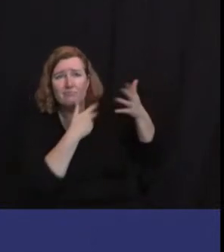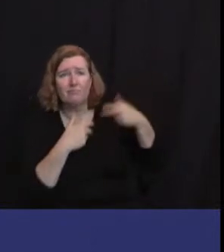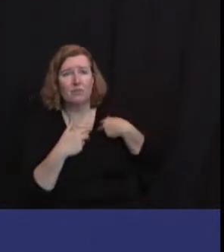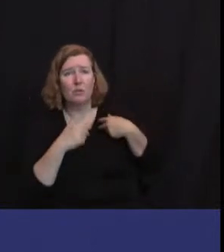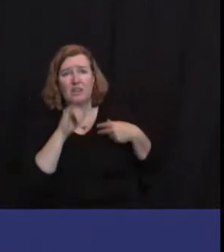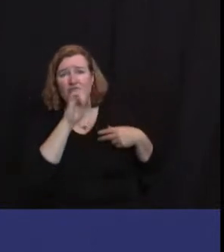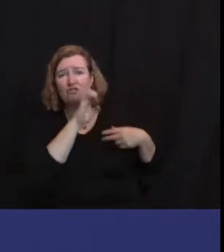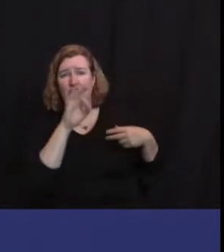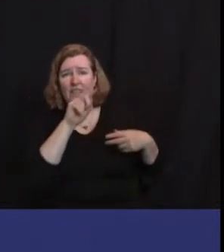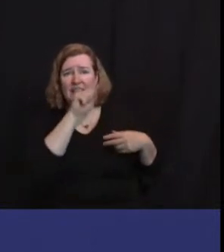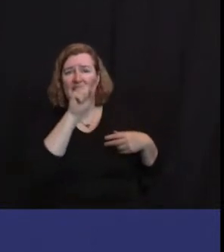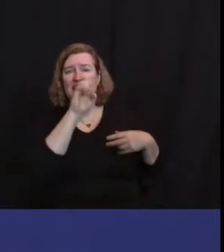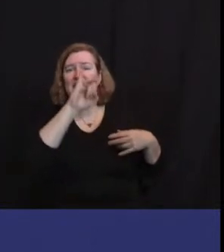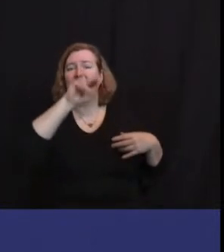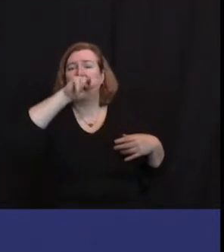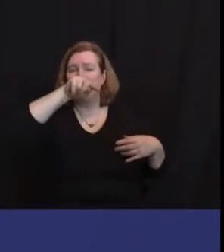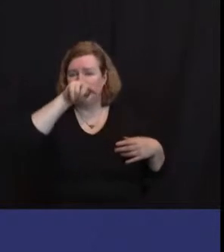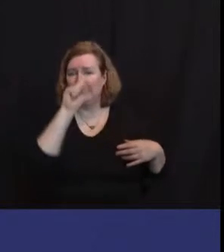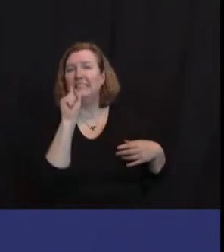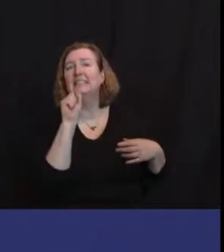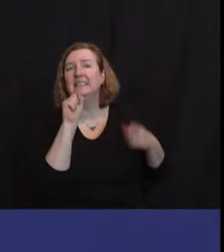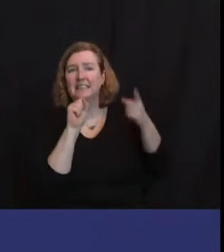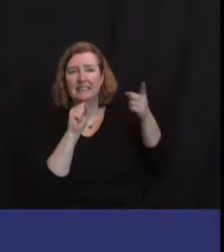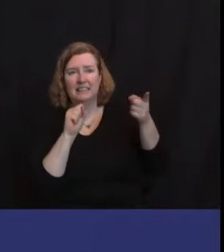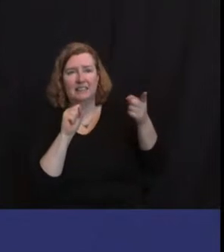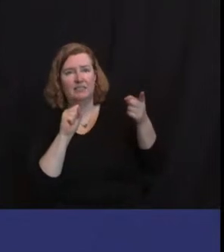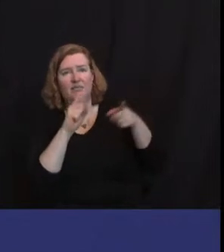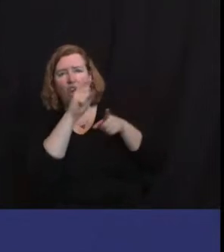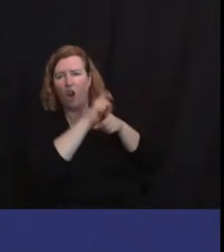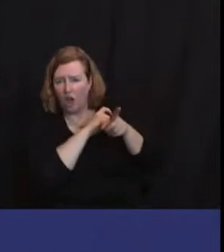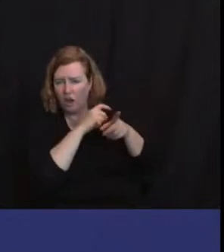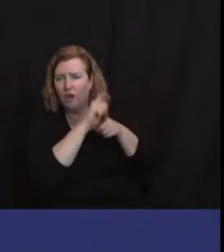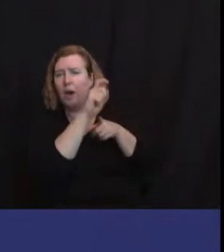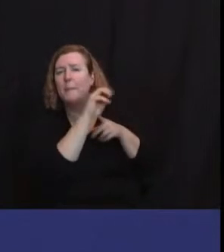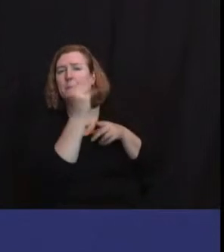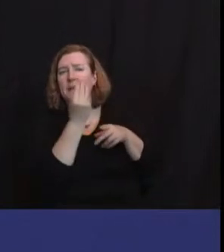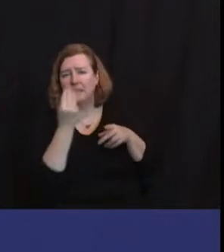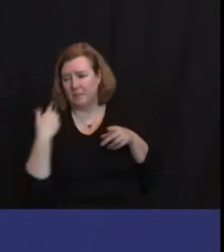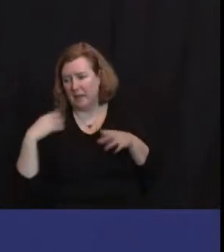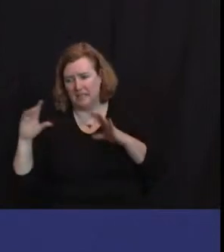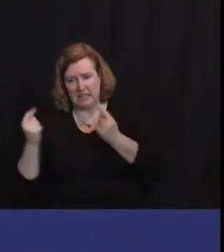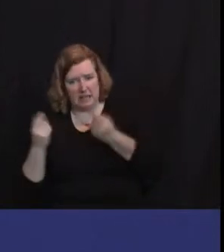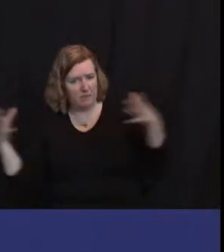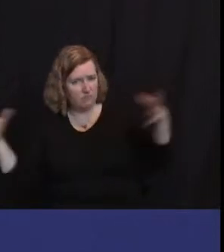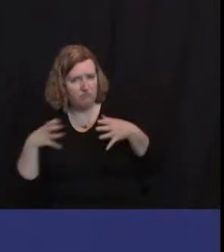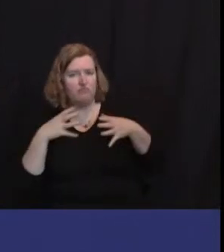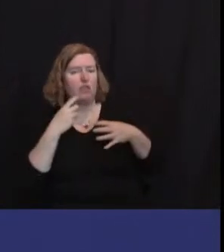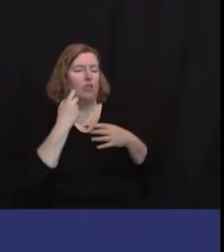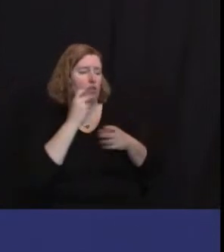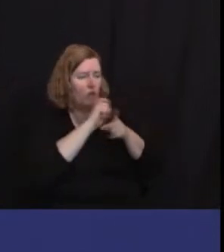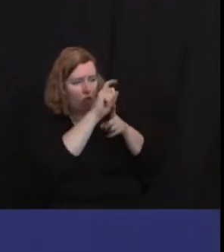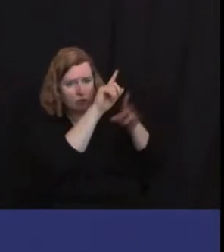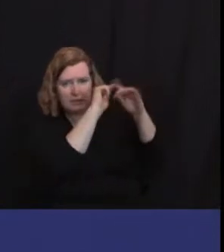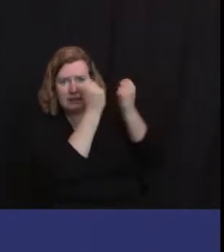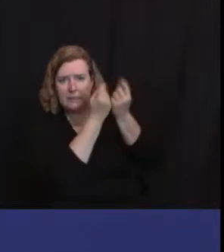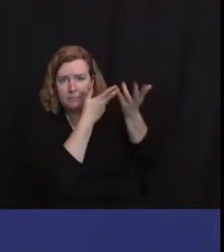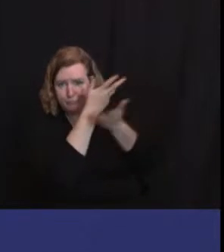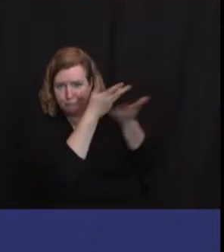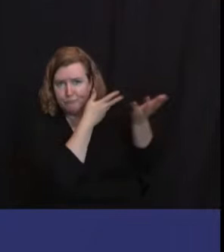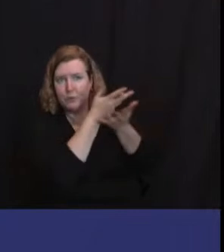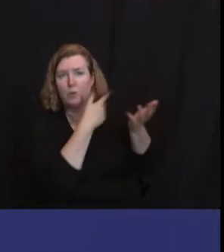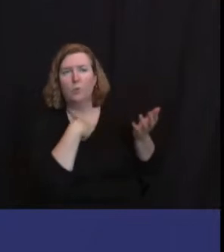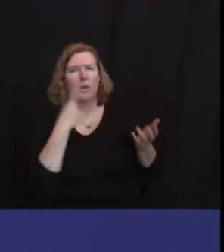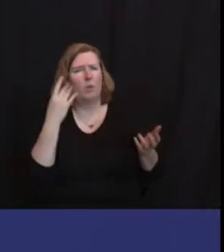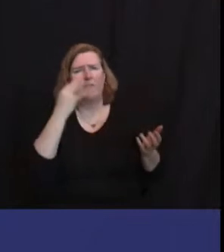Monday. Our teams speak, Judy speaks all the time. We have proven to be really good. We're probably the best big